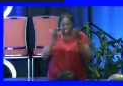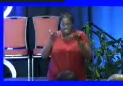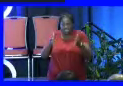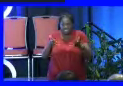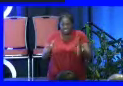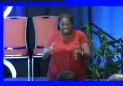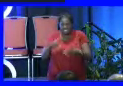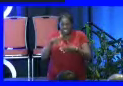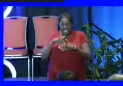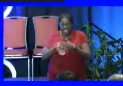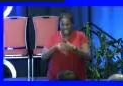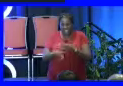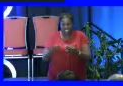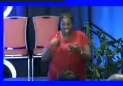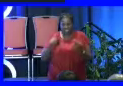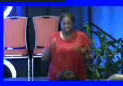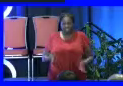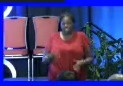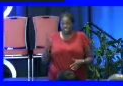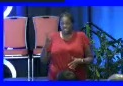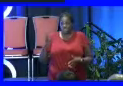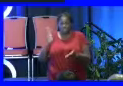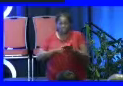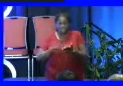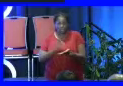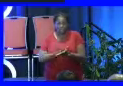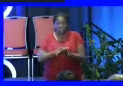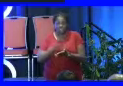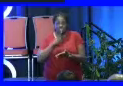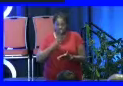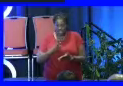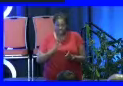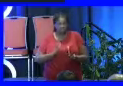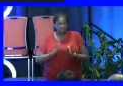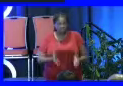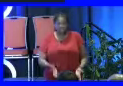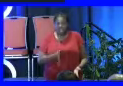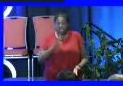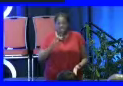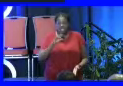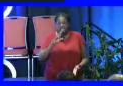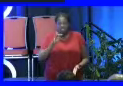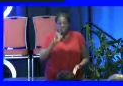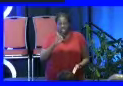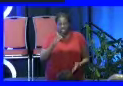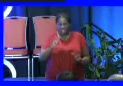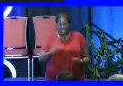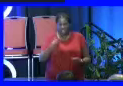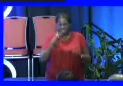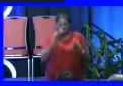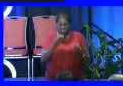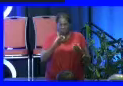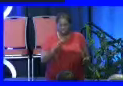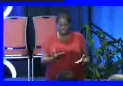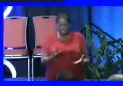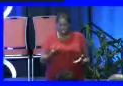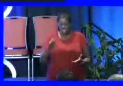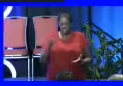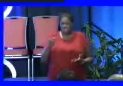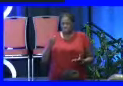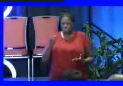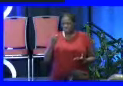had access. Somebody had already signed something saying, yep, it's okay for Medicaid to know your date of birth and things. So we kind of